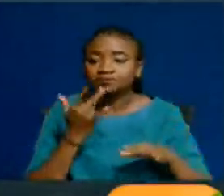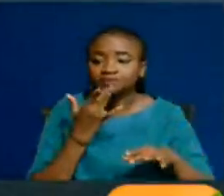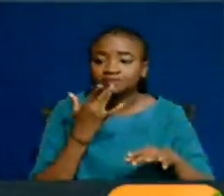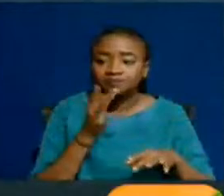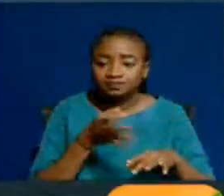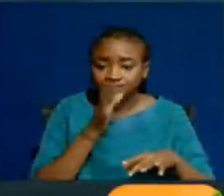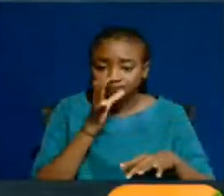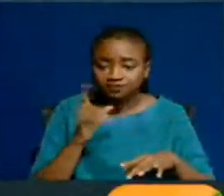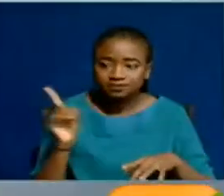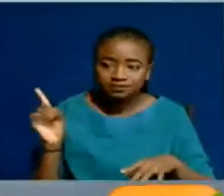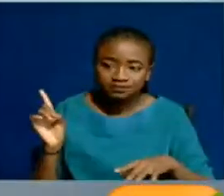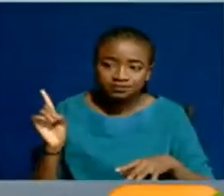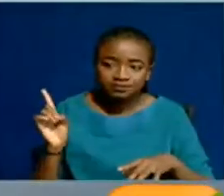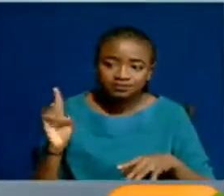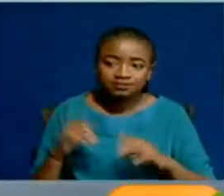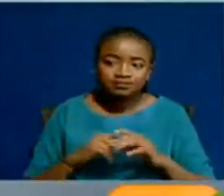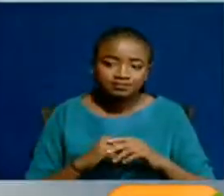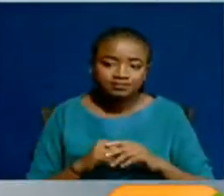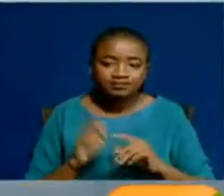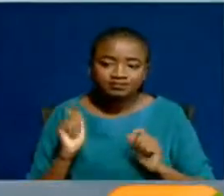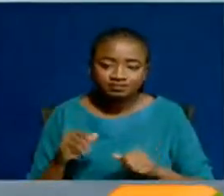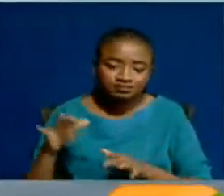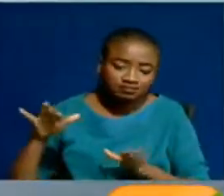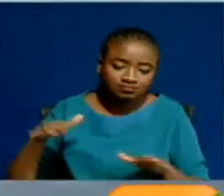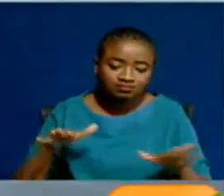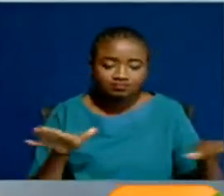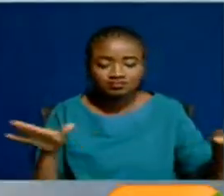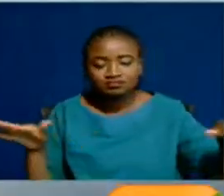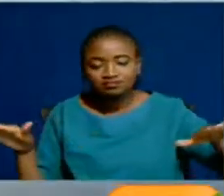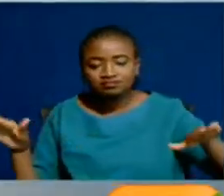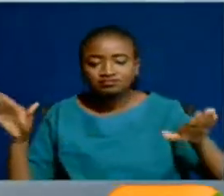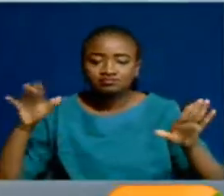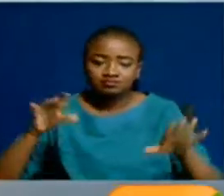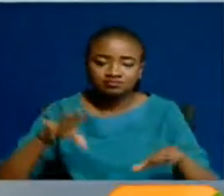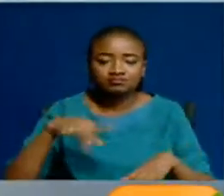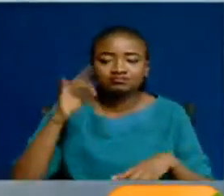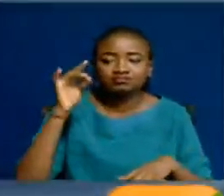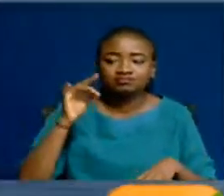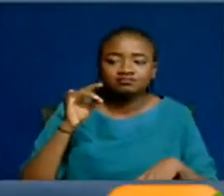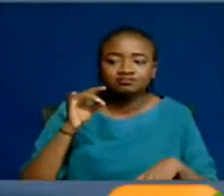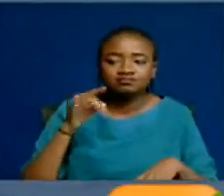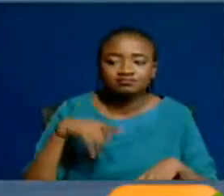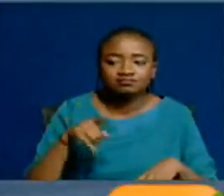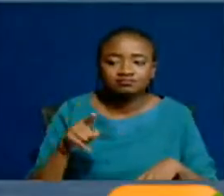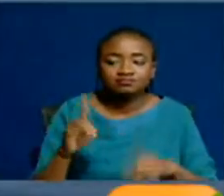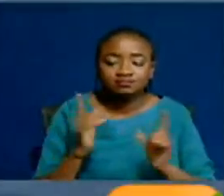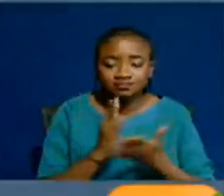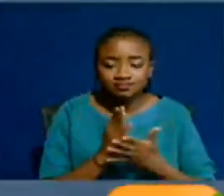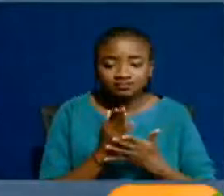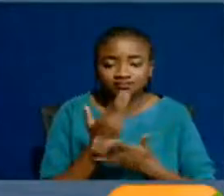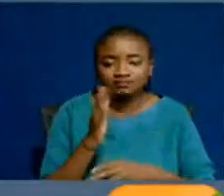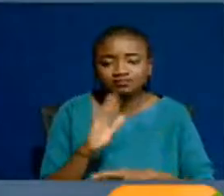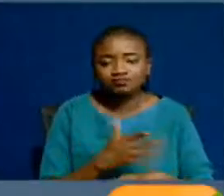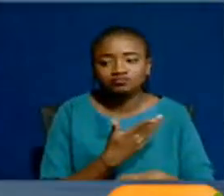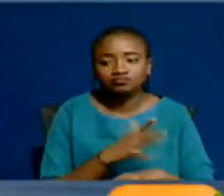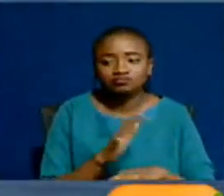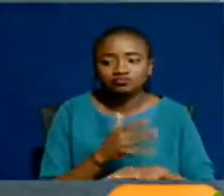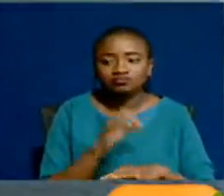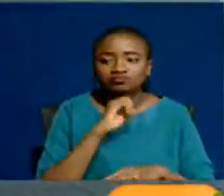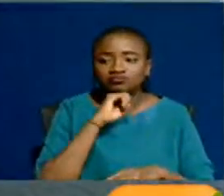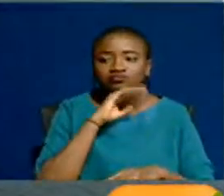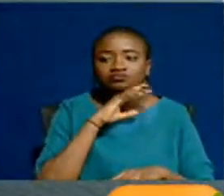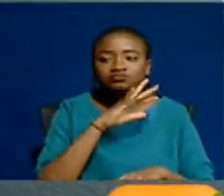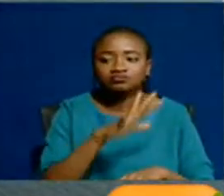they can move along the shores and the coastal areas and find their way all the way. Some birds will make some songs or calls that make